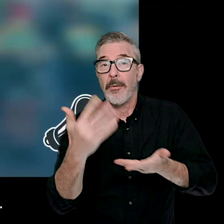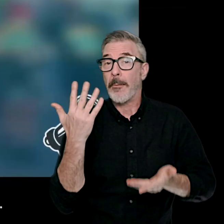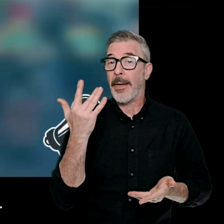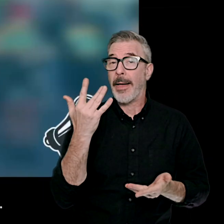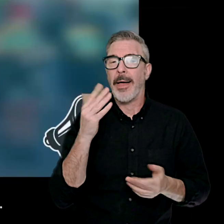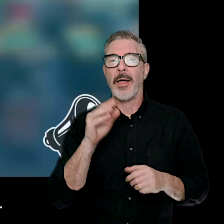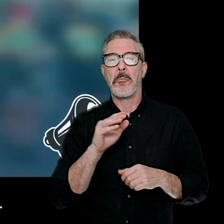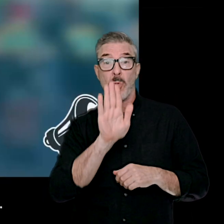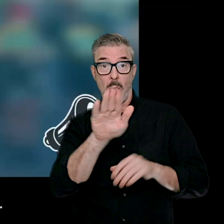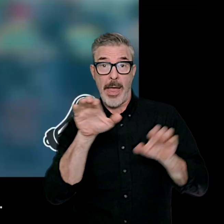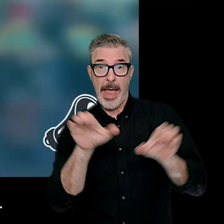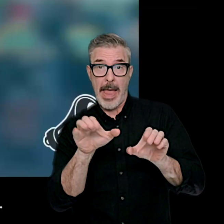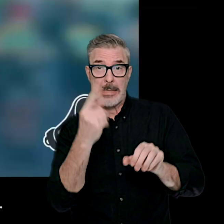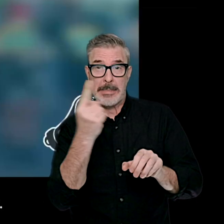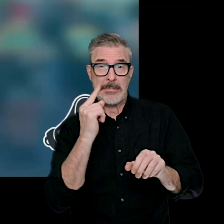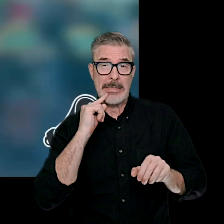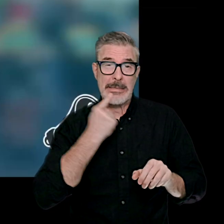or terminate your employment.